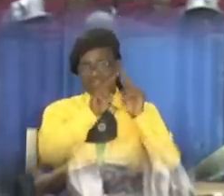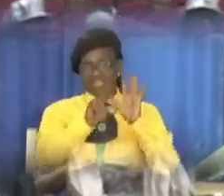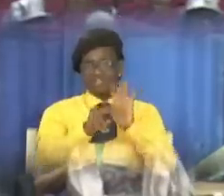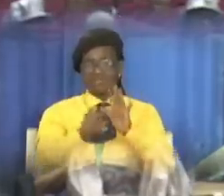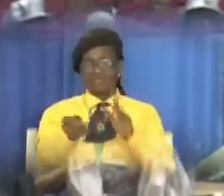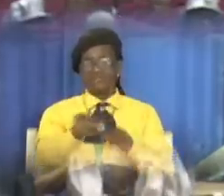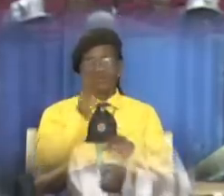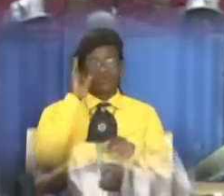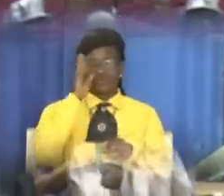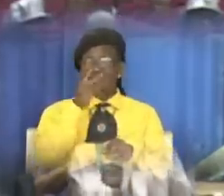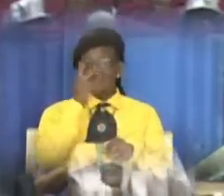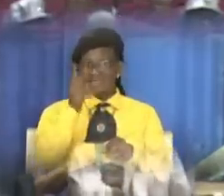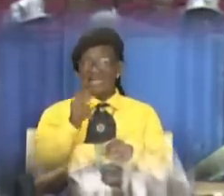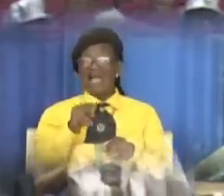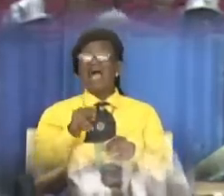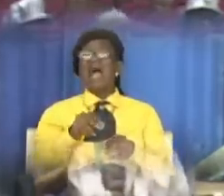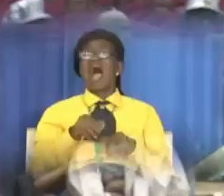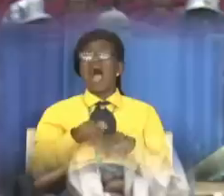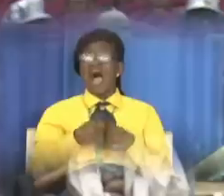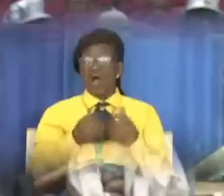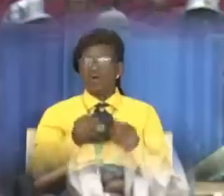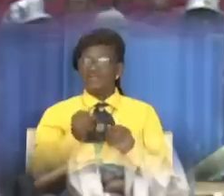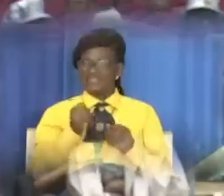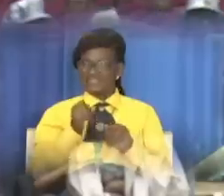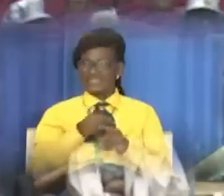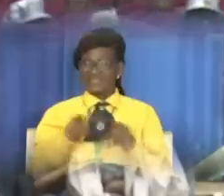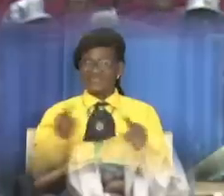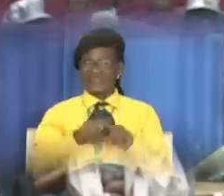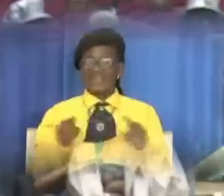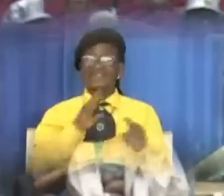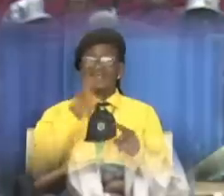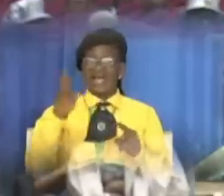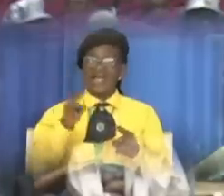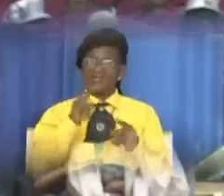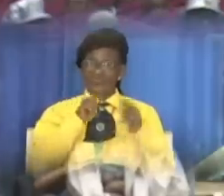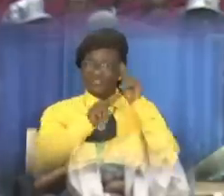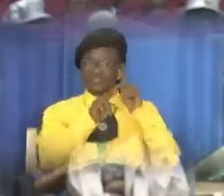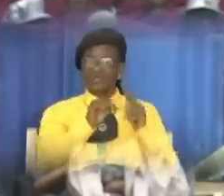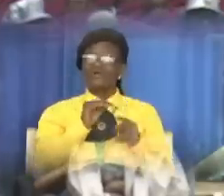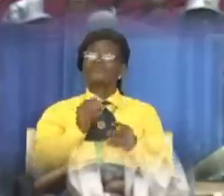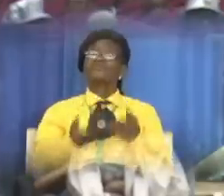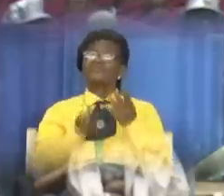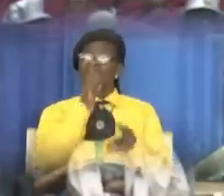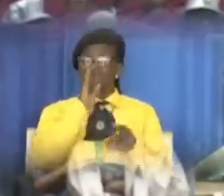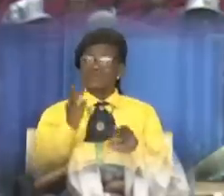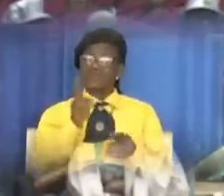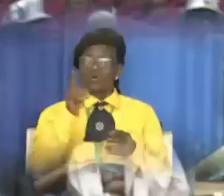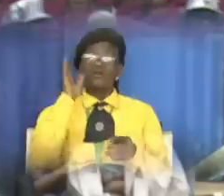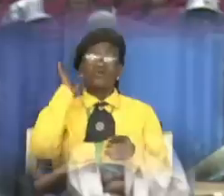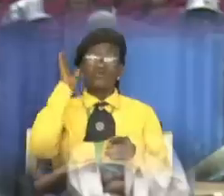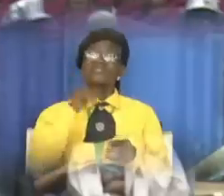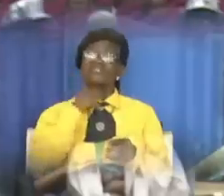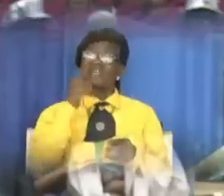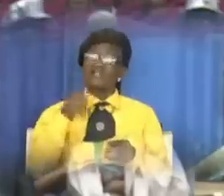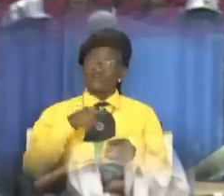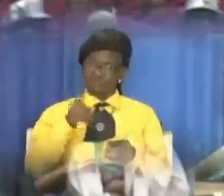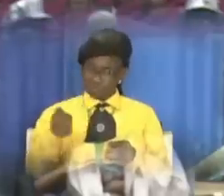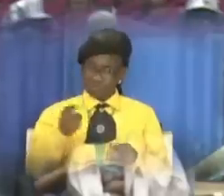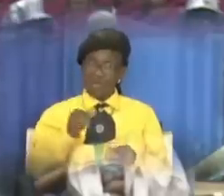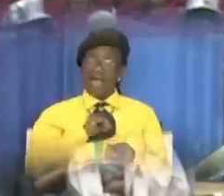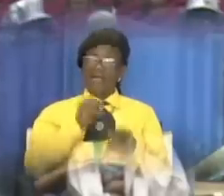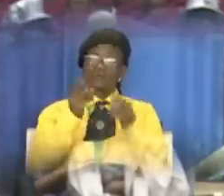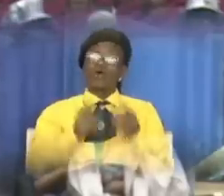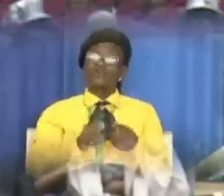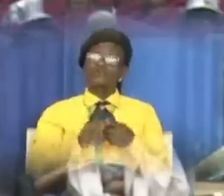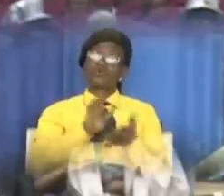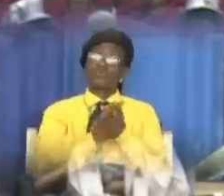how different their visions could be. One will tell you, I want to become a medical doctor. So